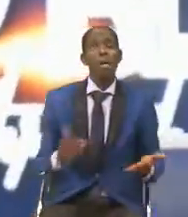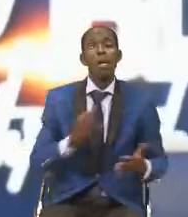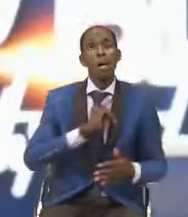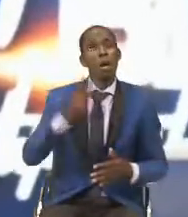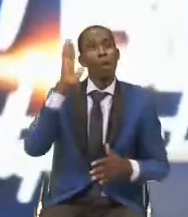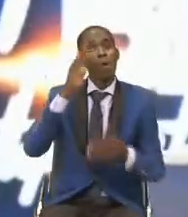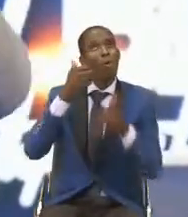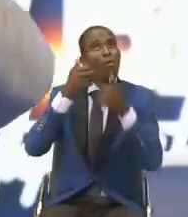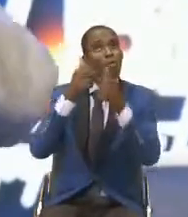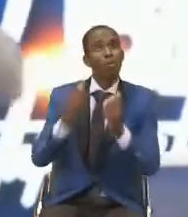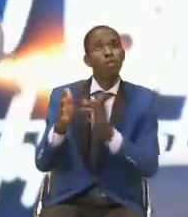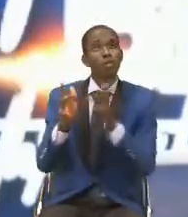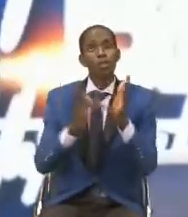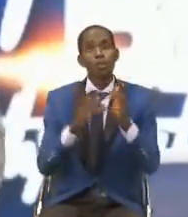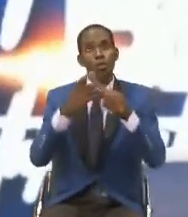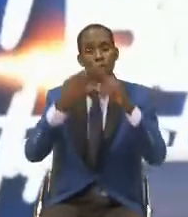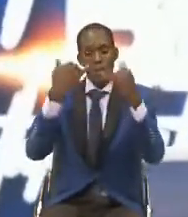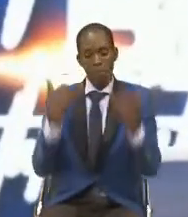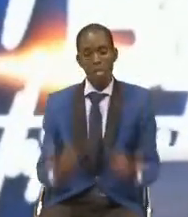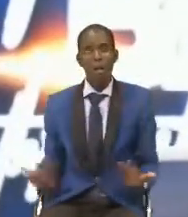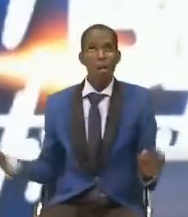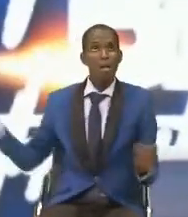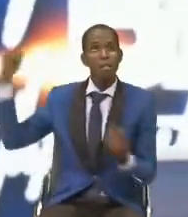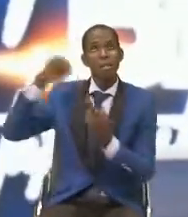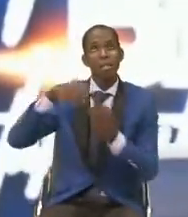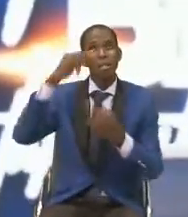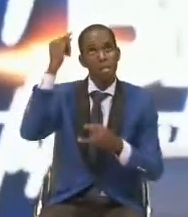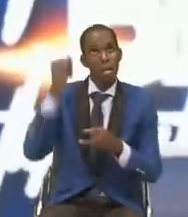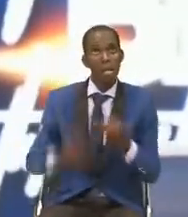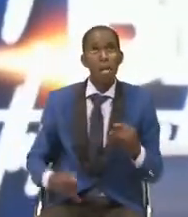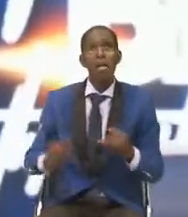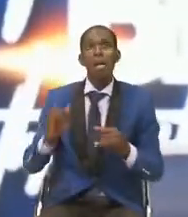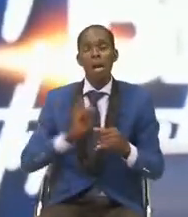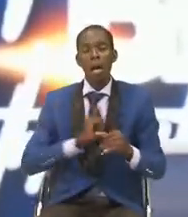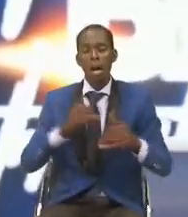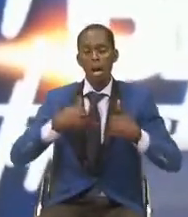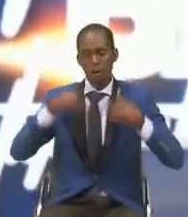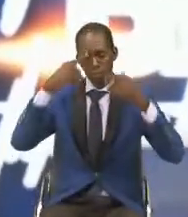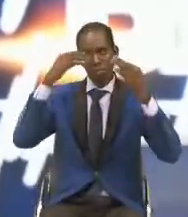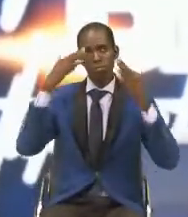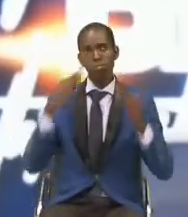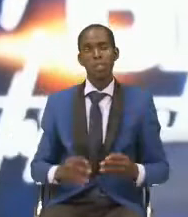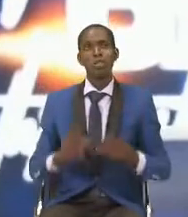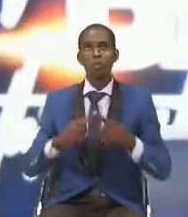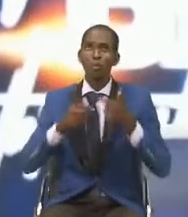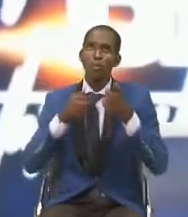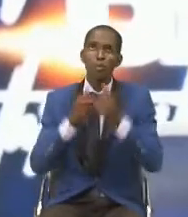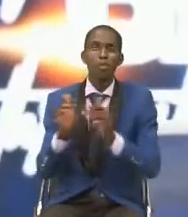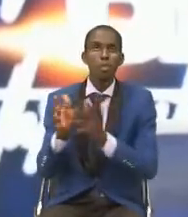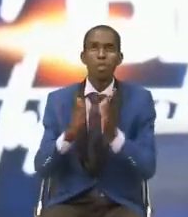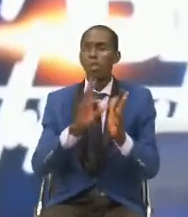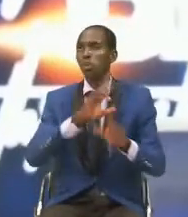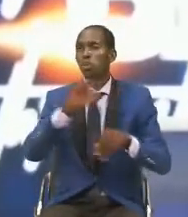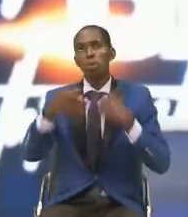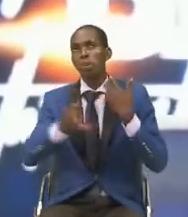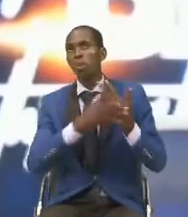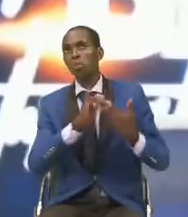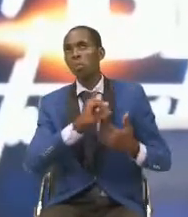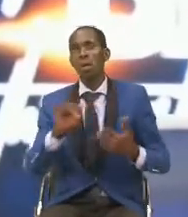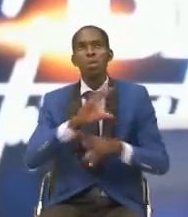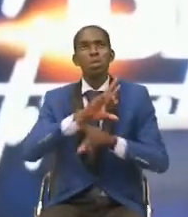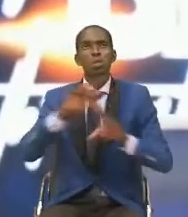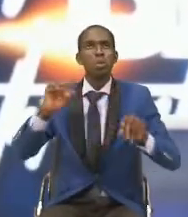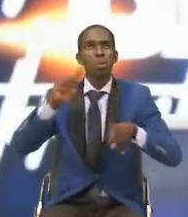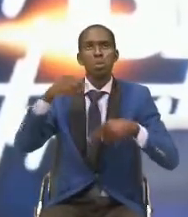your hand and say, yes, I am here, I will follow Jesus from now till the end, I have